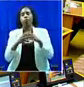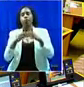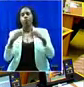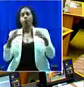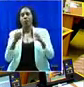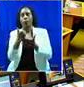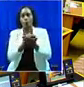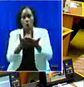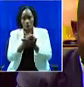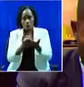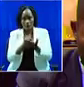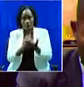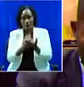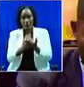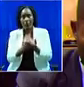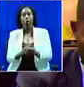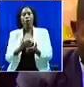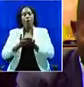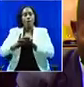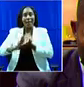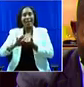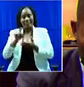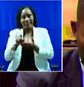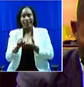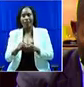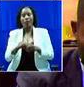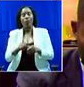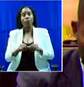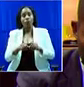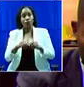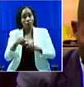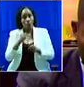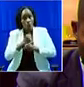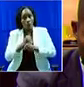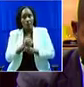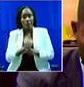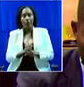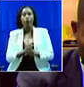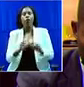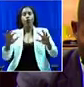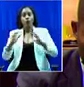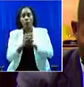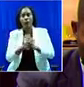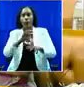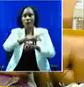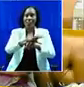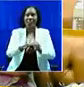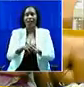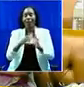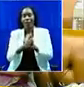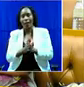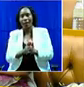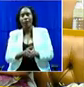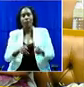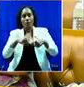practices, a joint rapid response team at a national and provincial level will respond to the